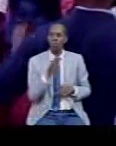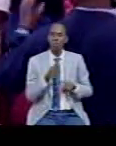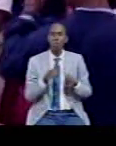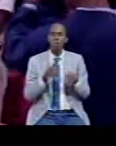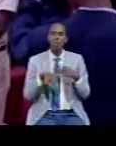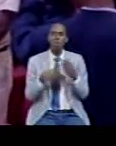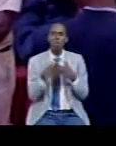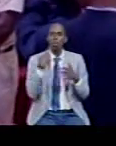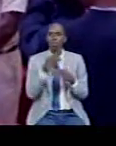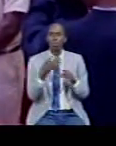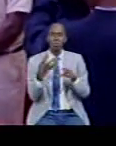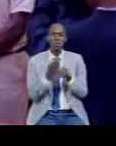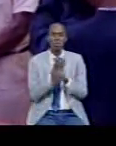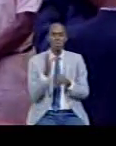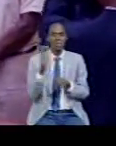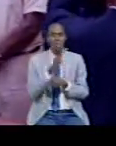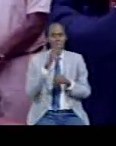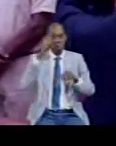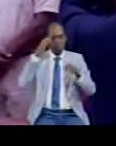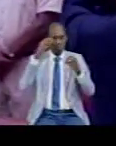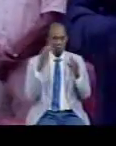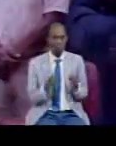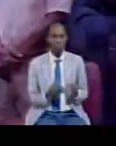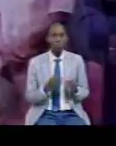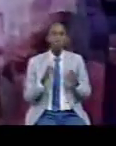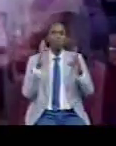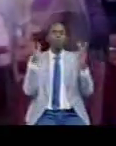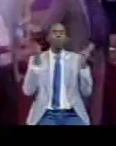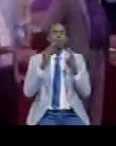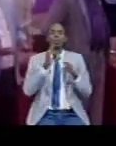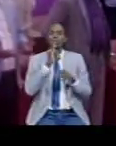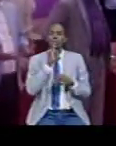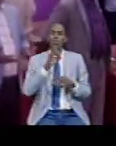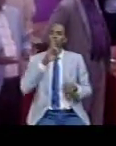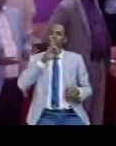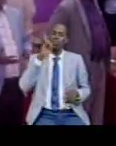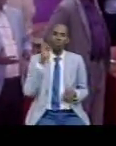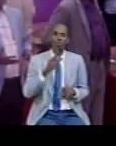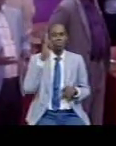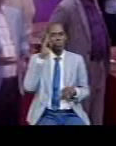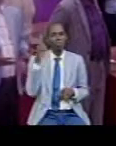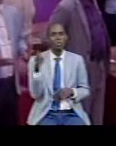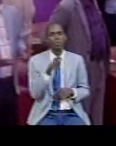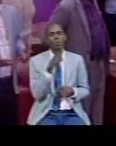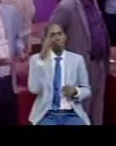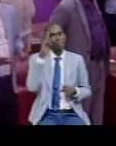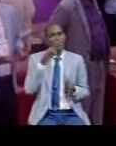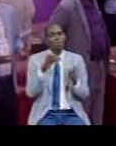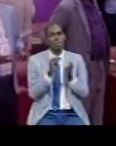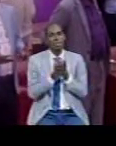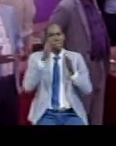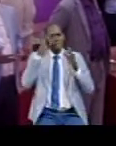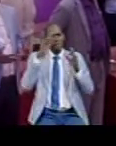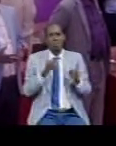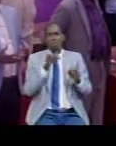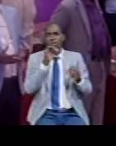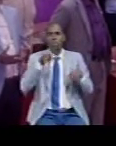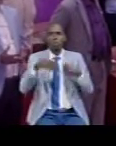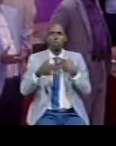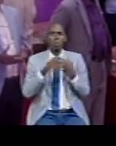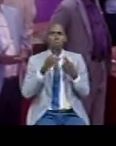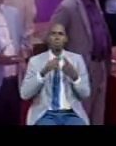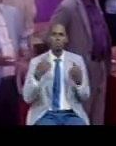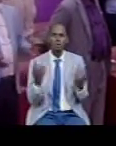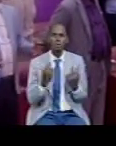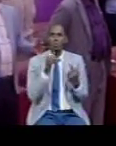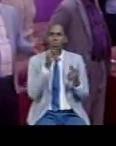stand. The victory is sure for those who made up their mind, I will not go back to sin. I will not go back to evil. I